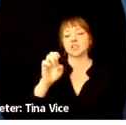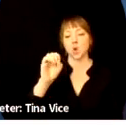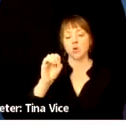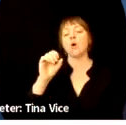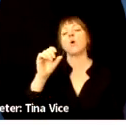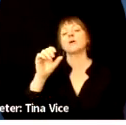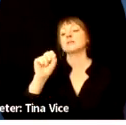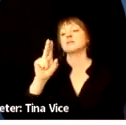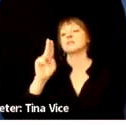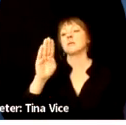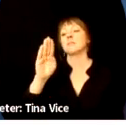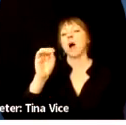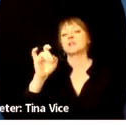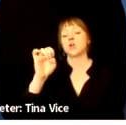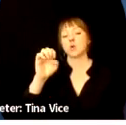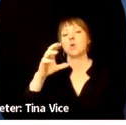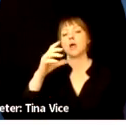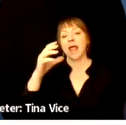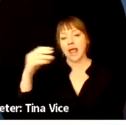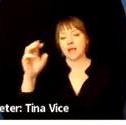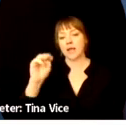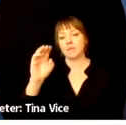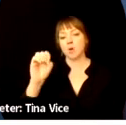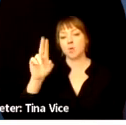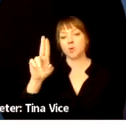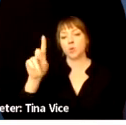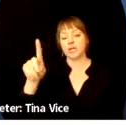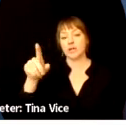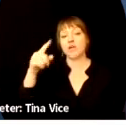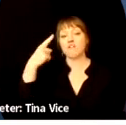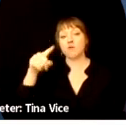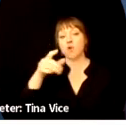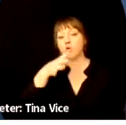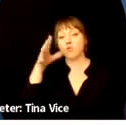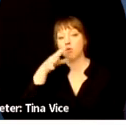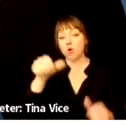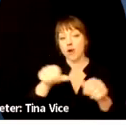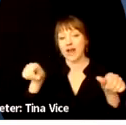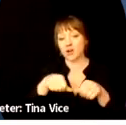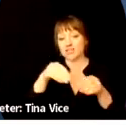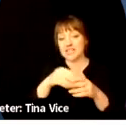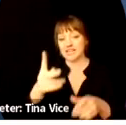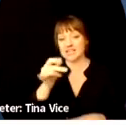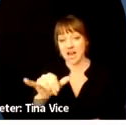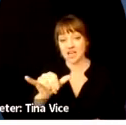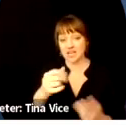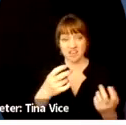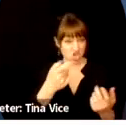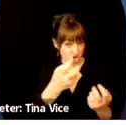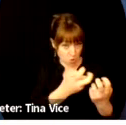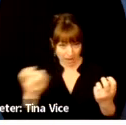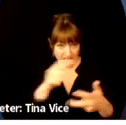to more rural and remote counties. That's a great question for Kentucky. Do any of our panelists have thoughts or ideas about